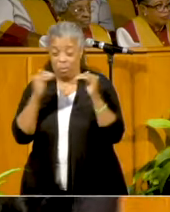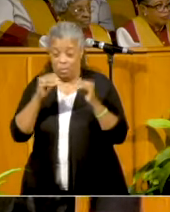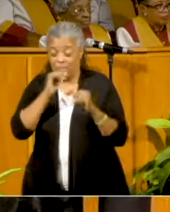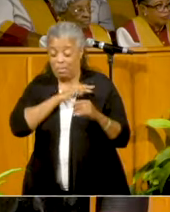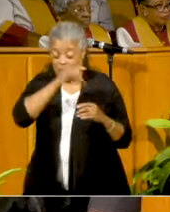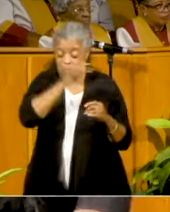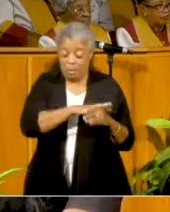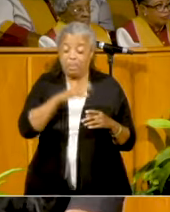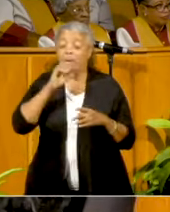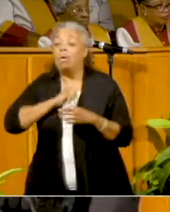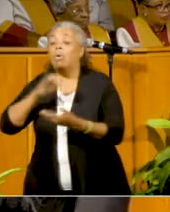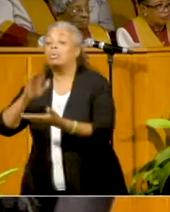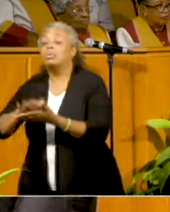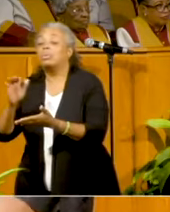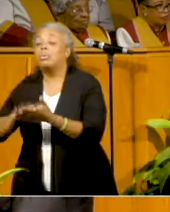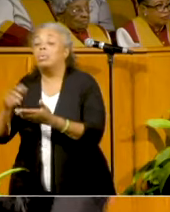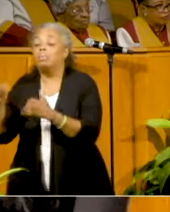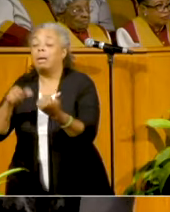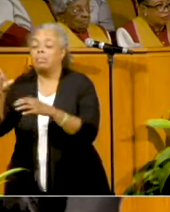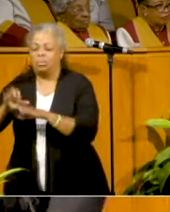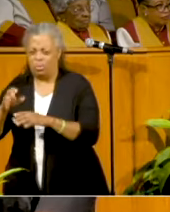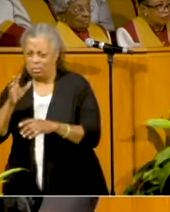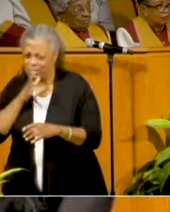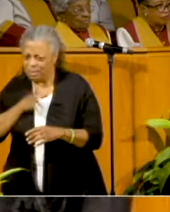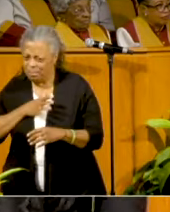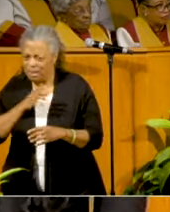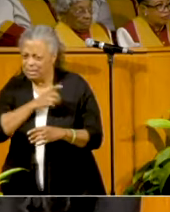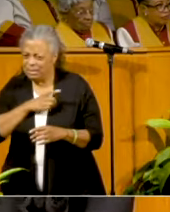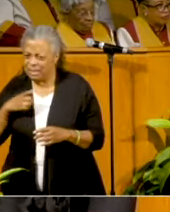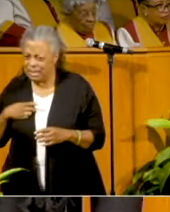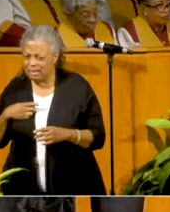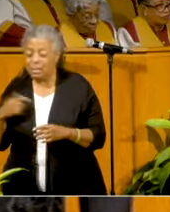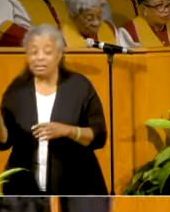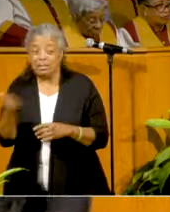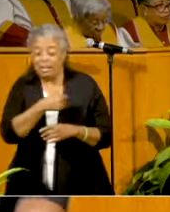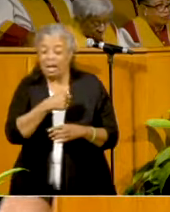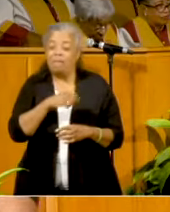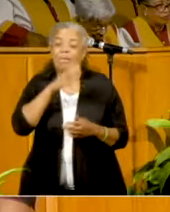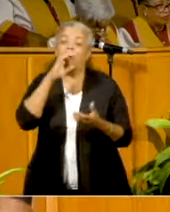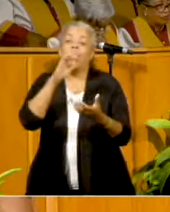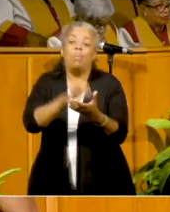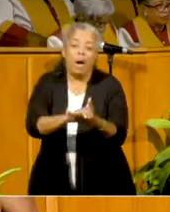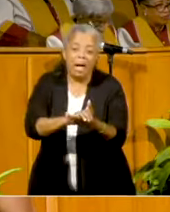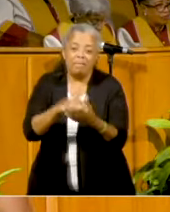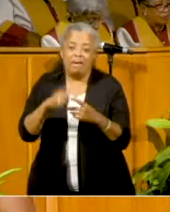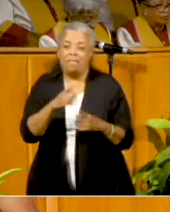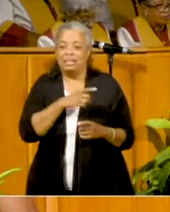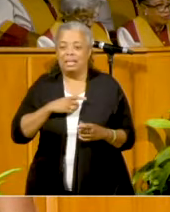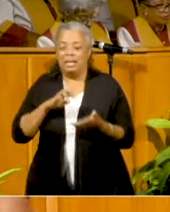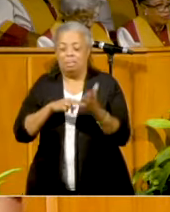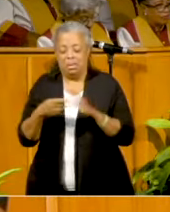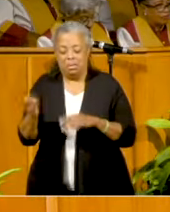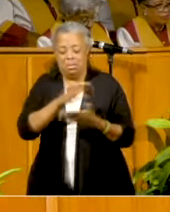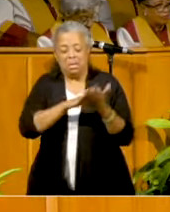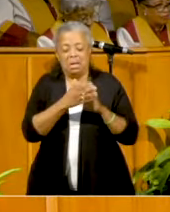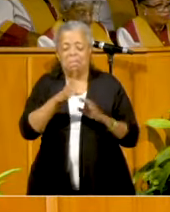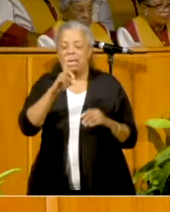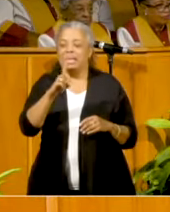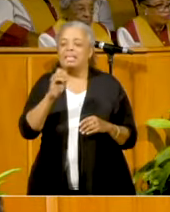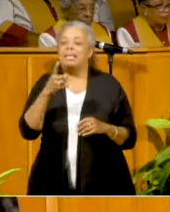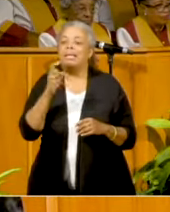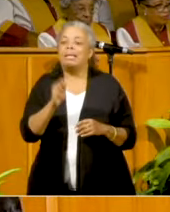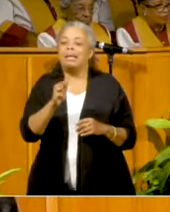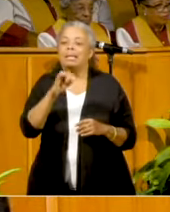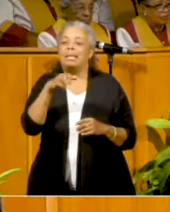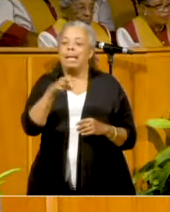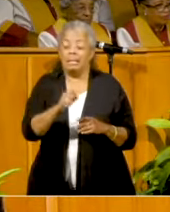church, there were no female deacons. You were the wife of a deacon, and that made you a deaconess. And them deaconesses would be in the